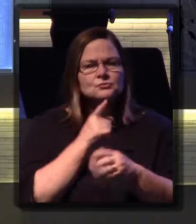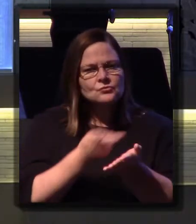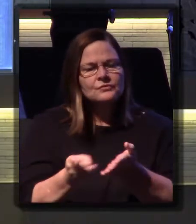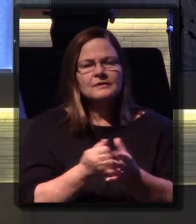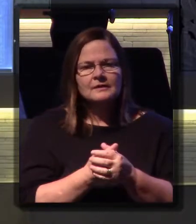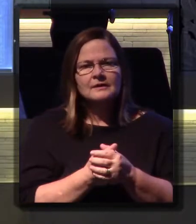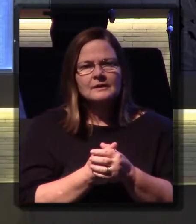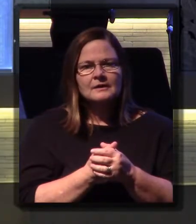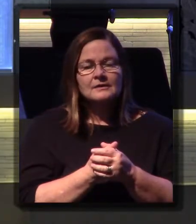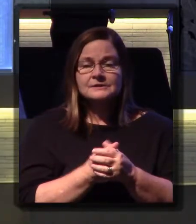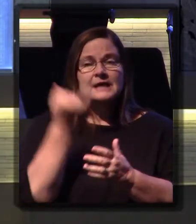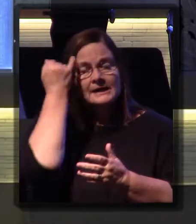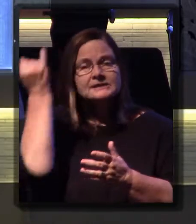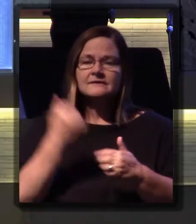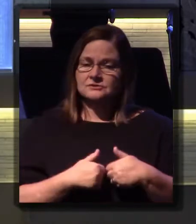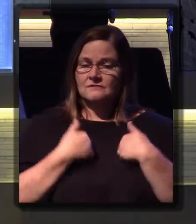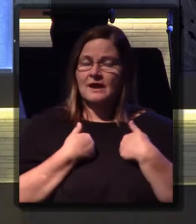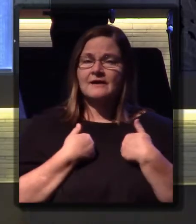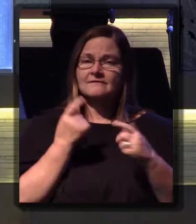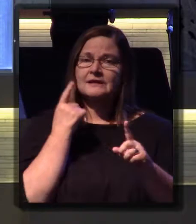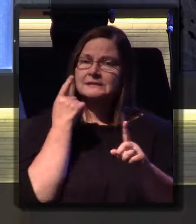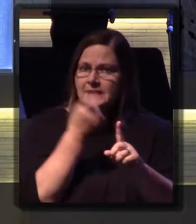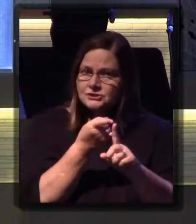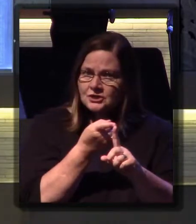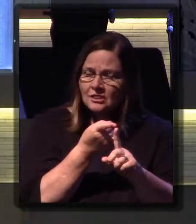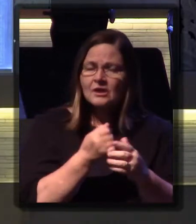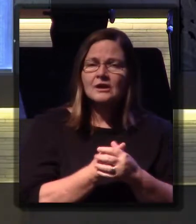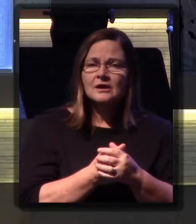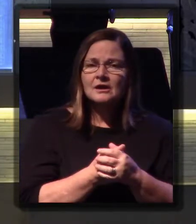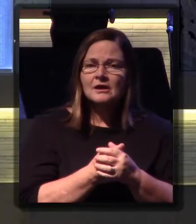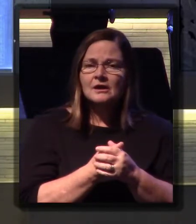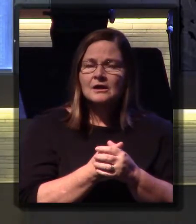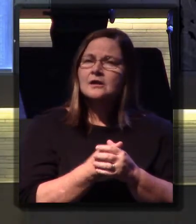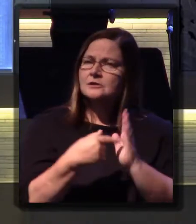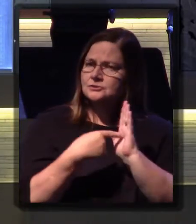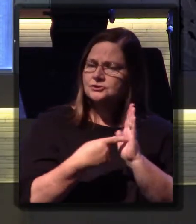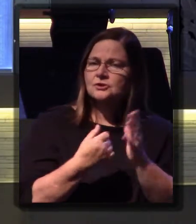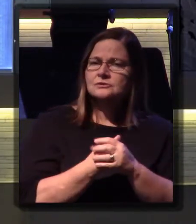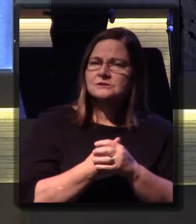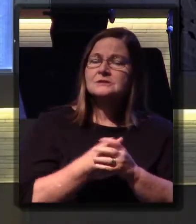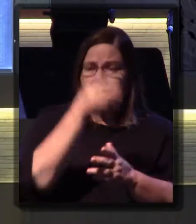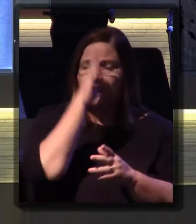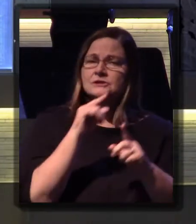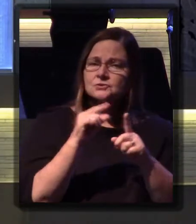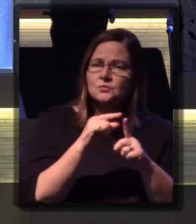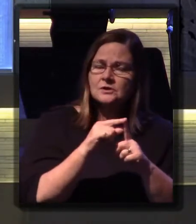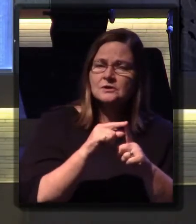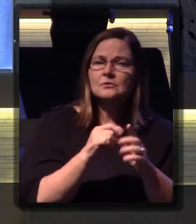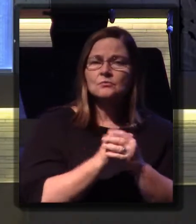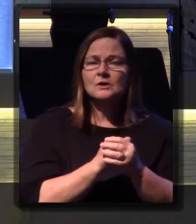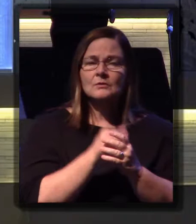returning to it and mulling it over. This idea of surviving